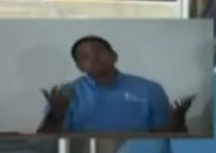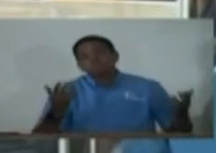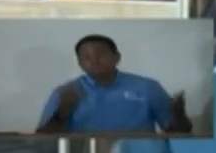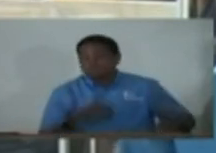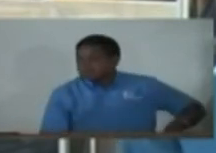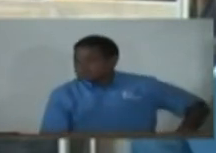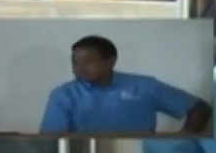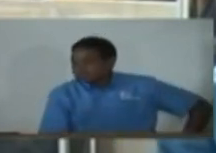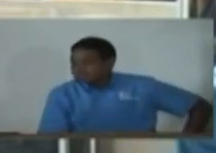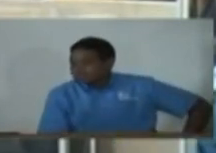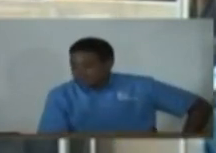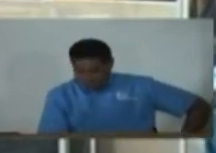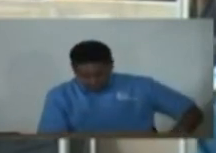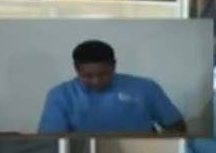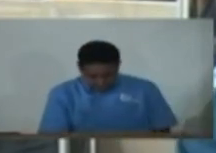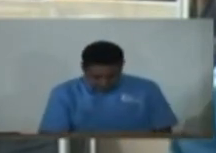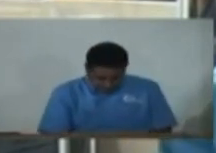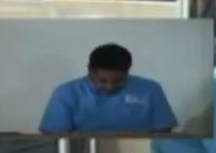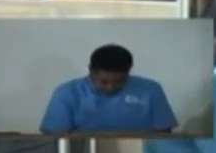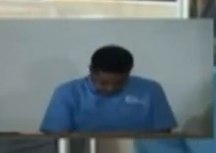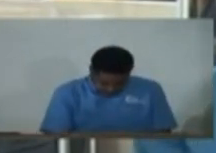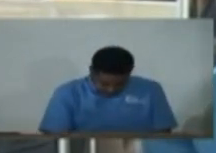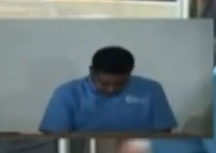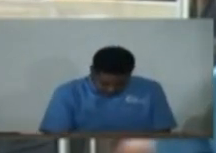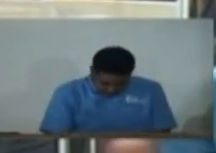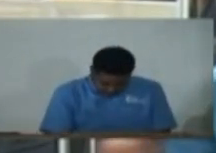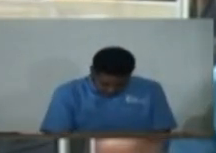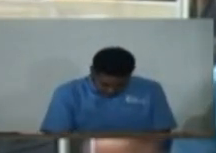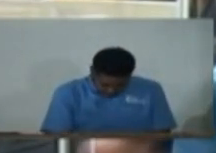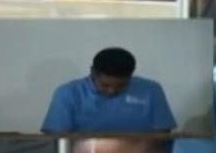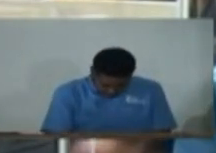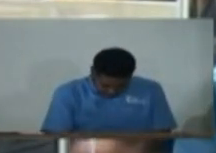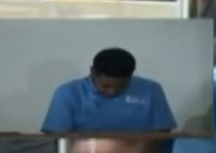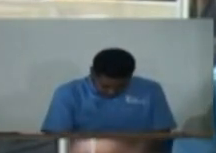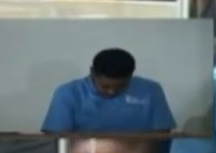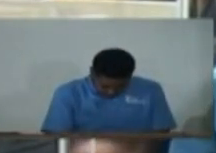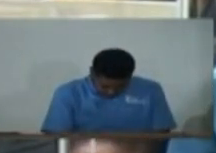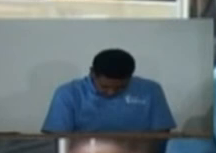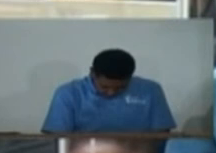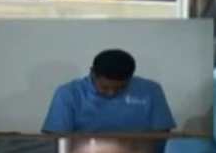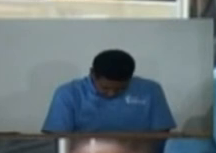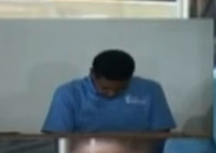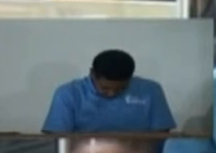And I just want that to be understood in the society.